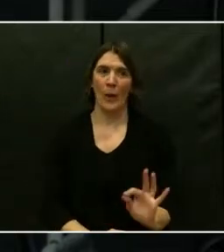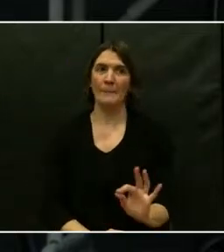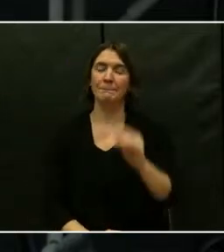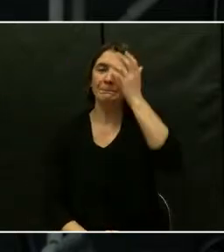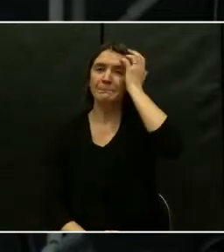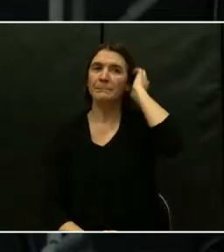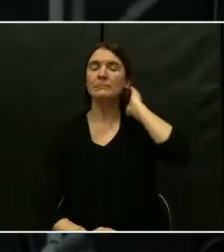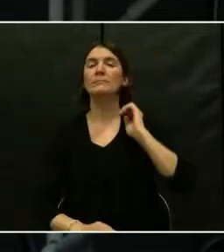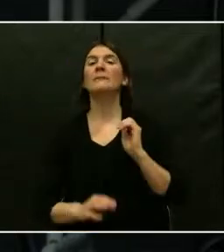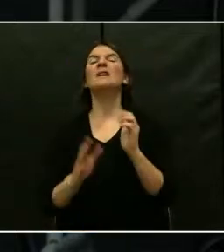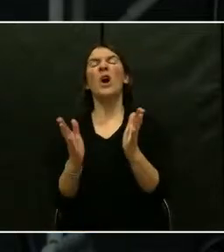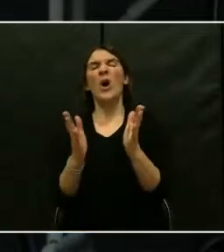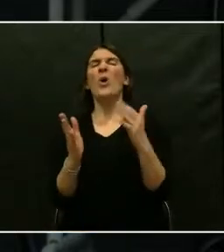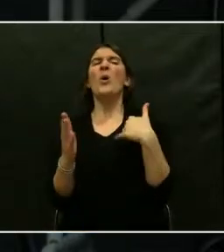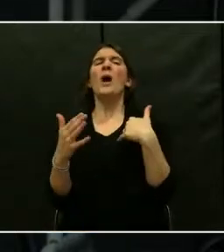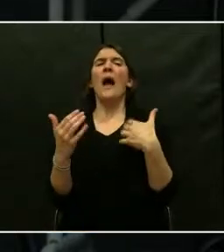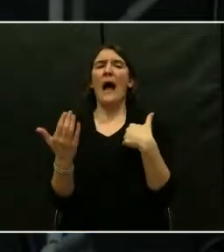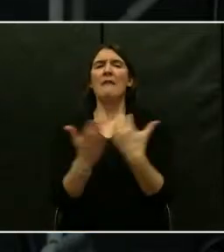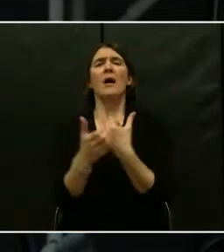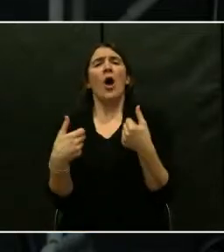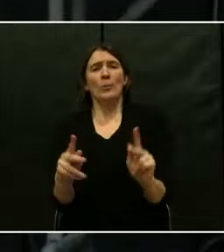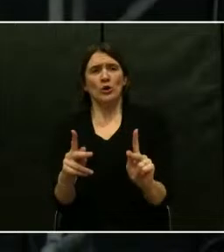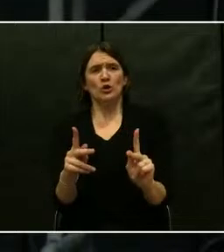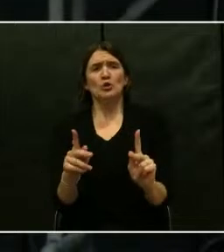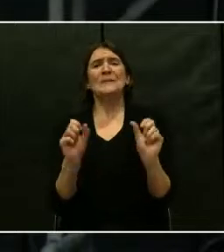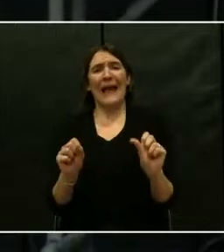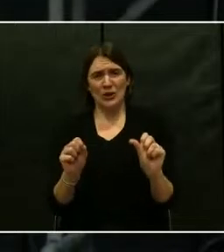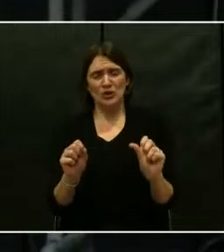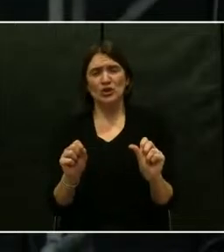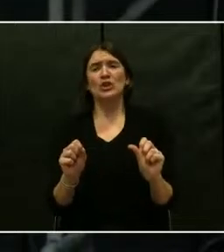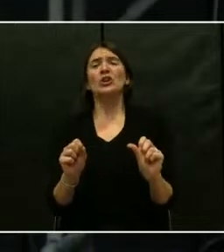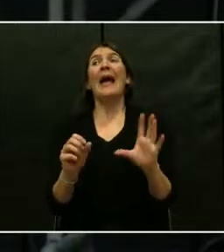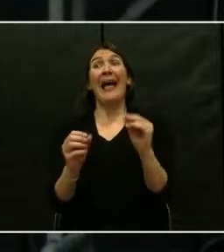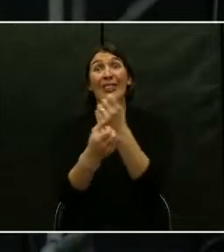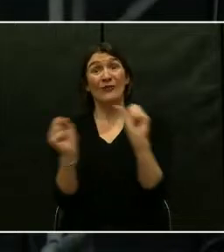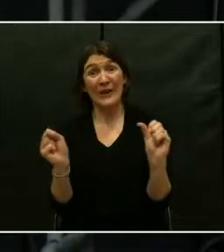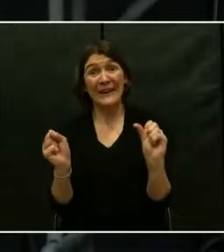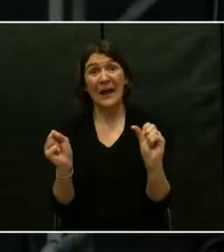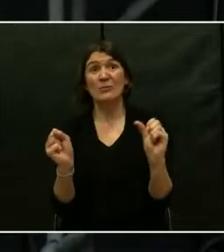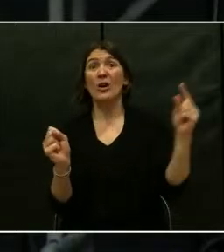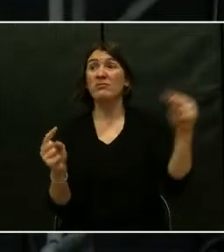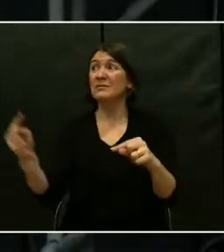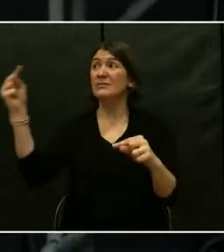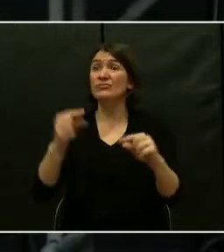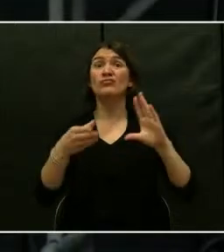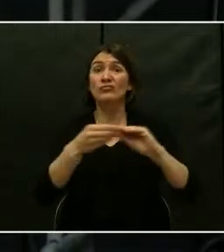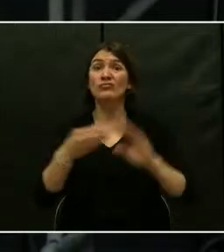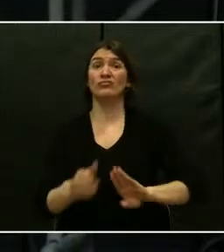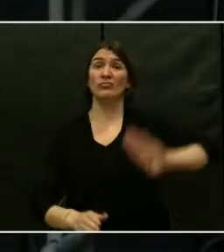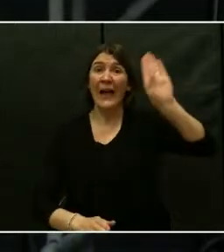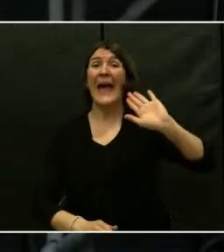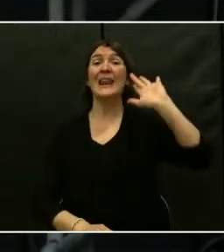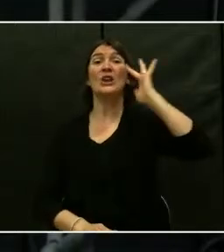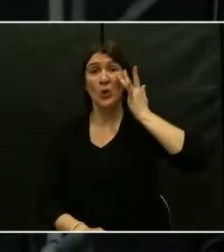room given the right opportunity has the potential and the freedom to be annoying as